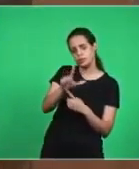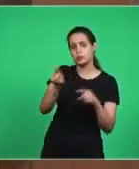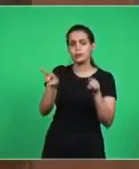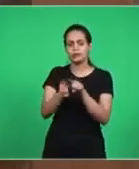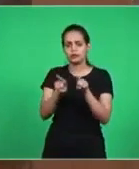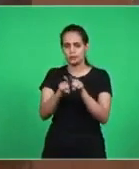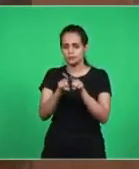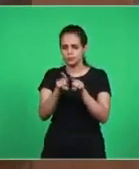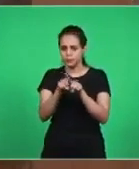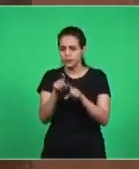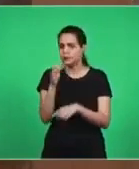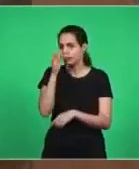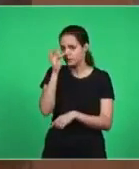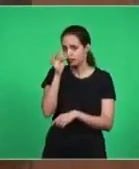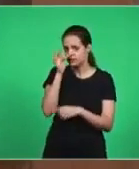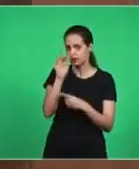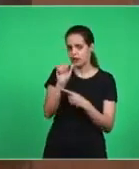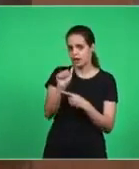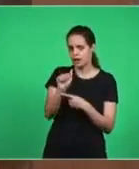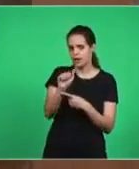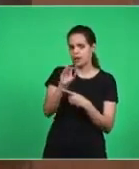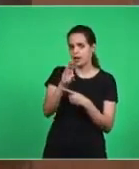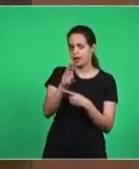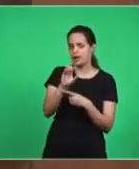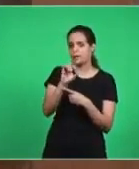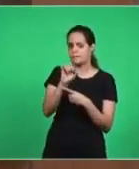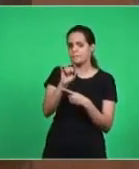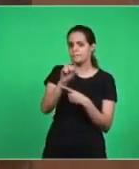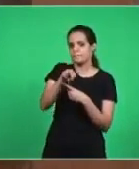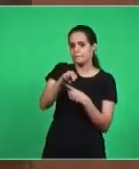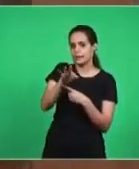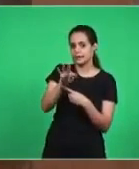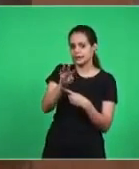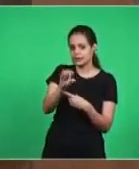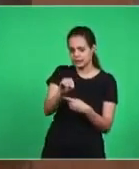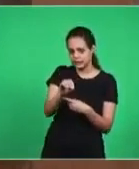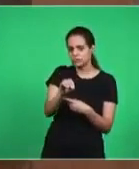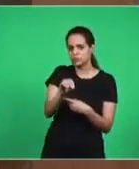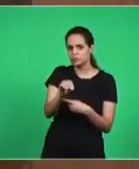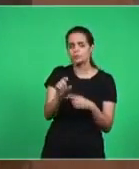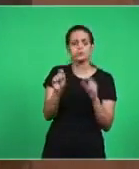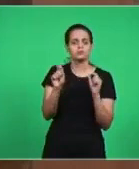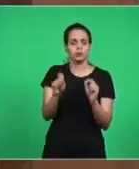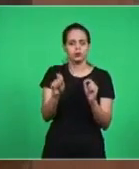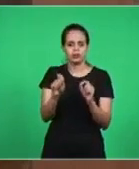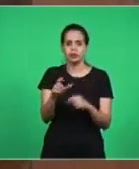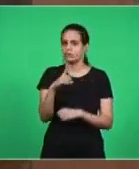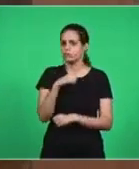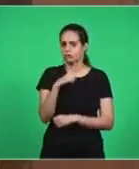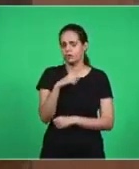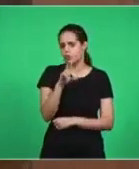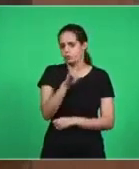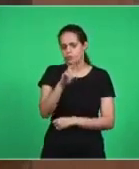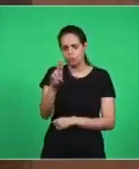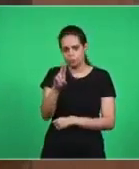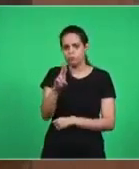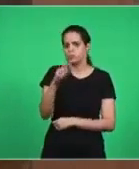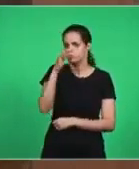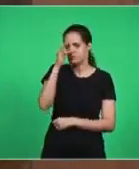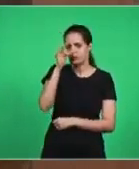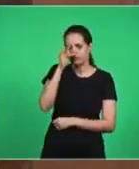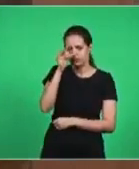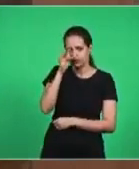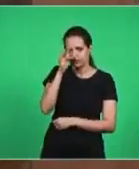the word absent, it is a word that is in Latin, has the name of this